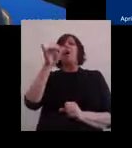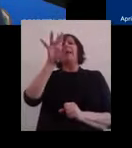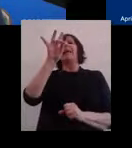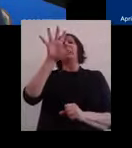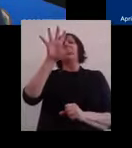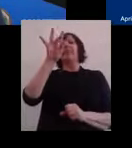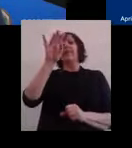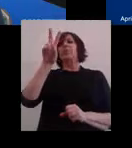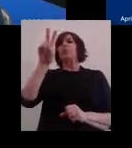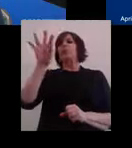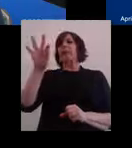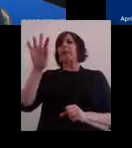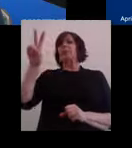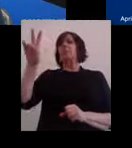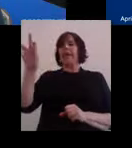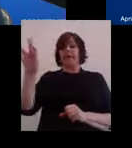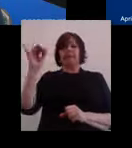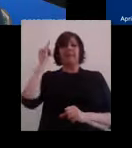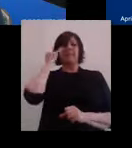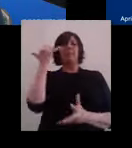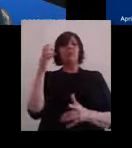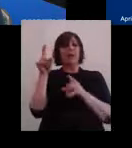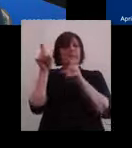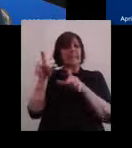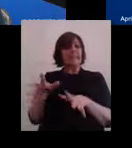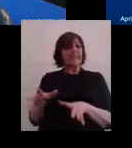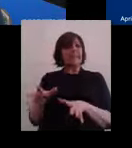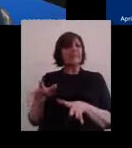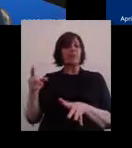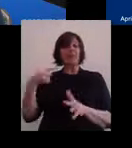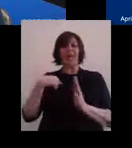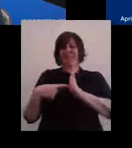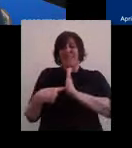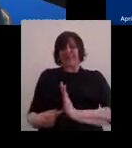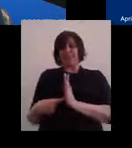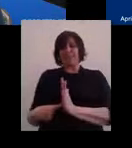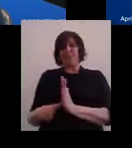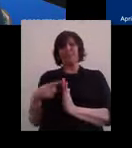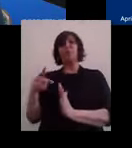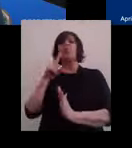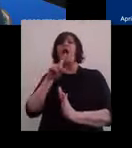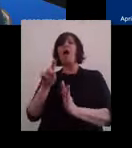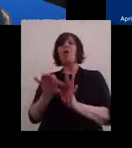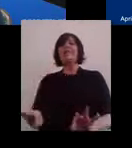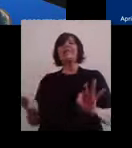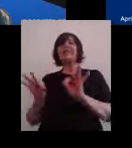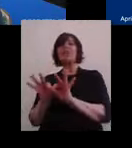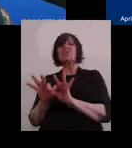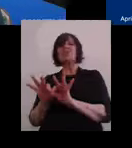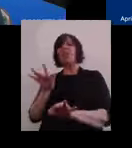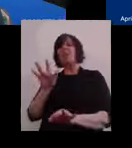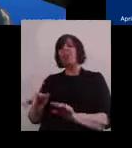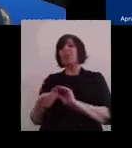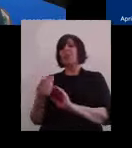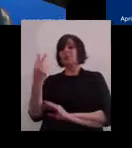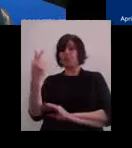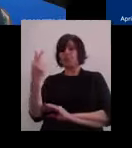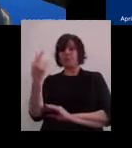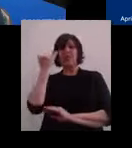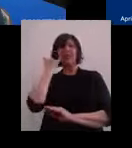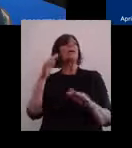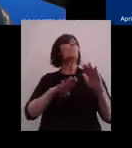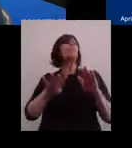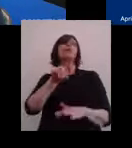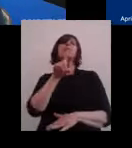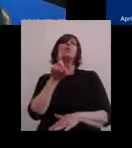If you are seeking a test and symptomatic as an essential worker, you push option 2. If you're just asking a basic question, there's another option for that,